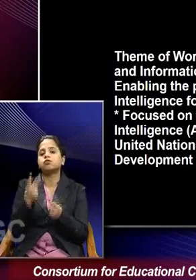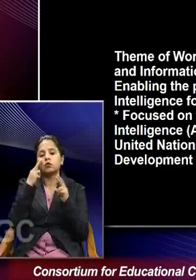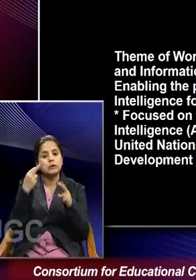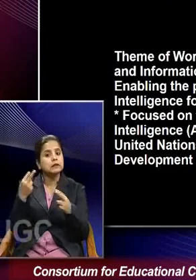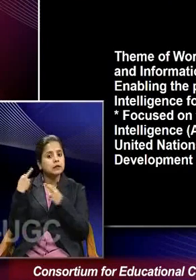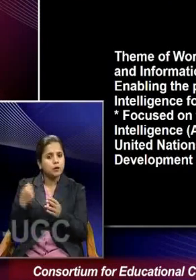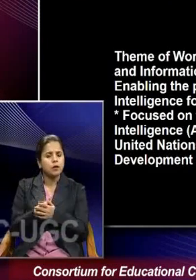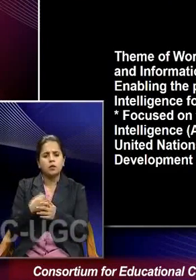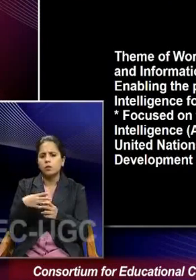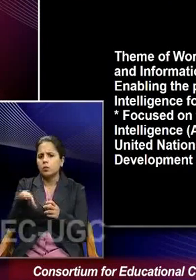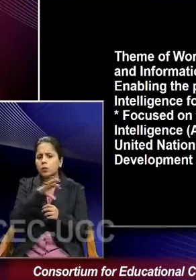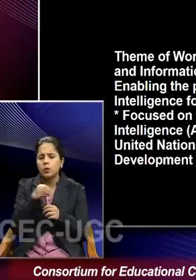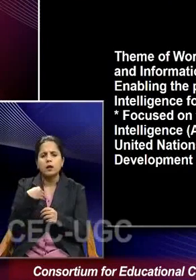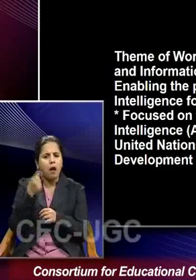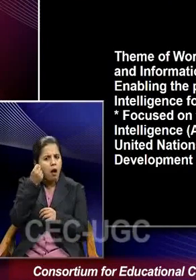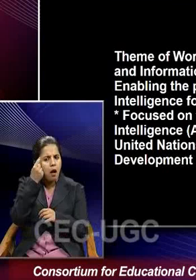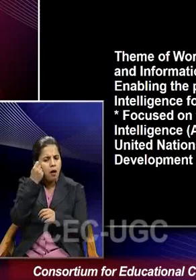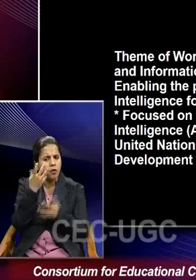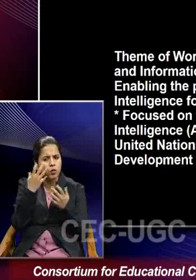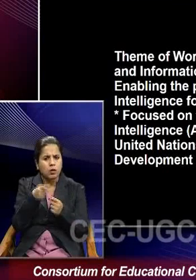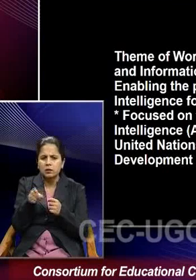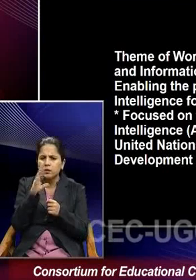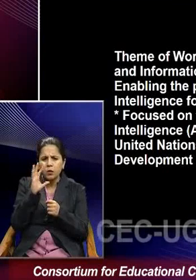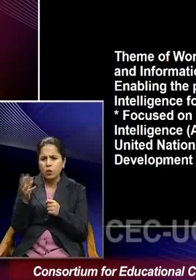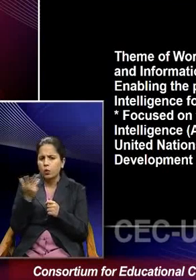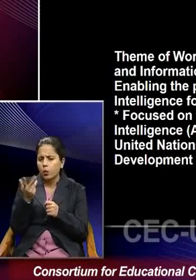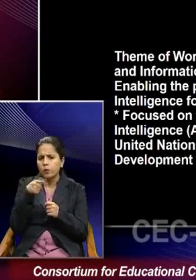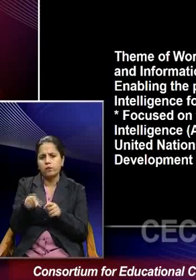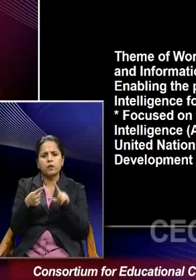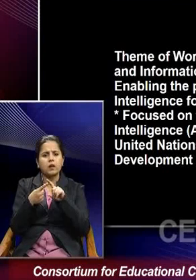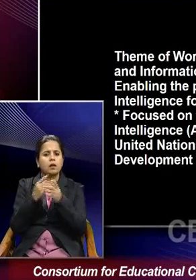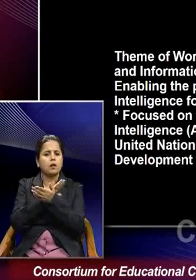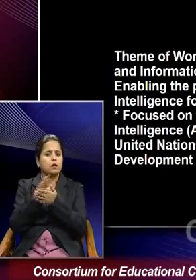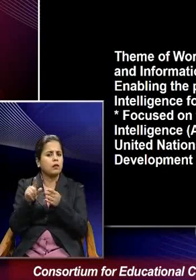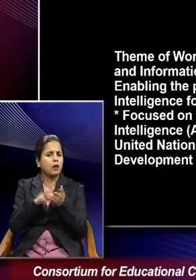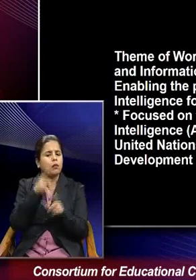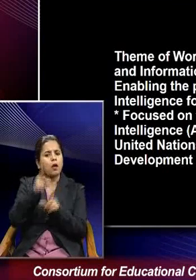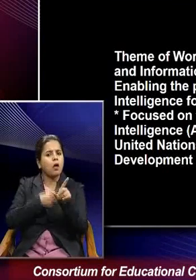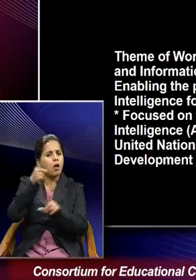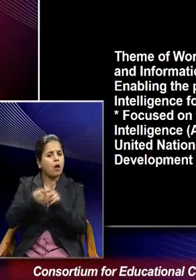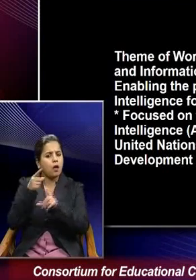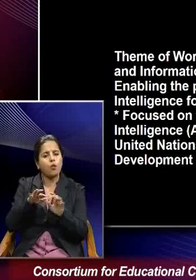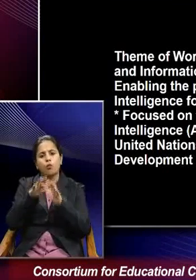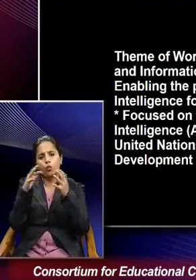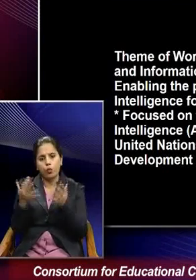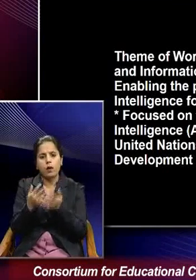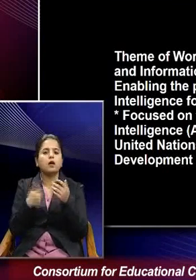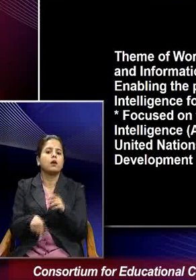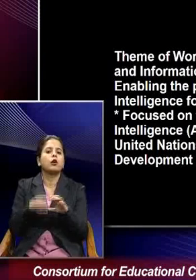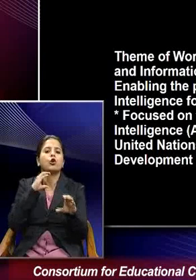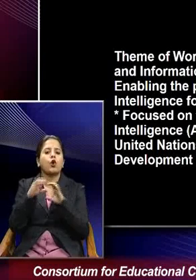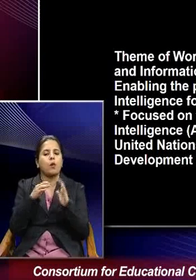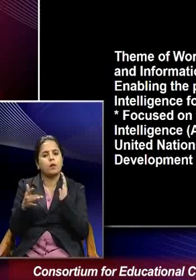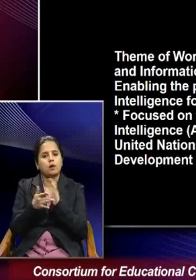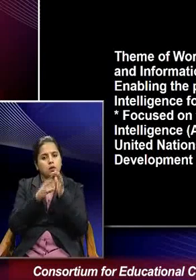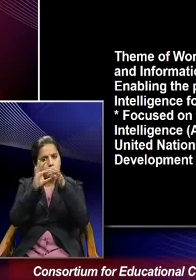now delve into and understand the significance of themes of each year's World Telecommunication and